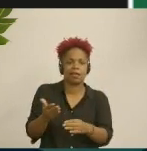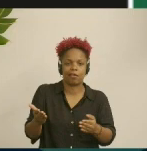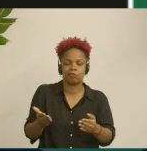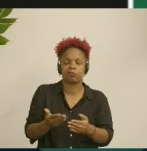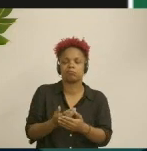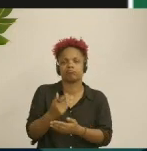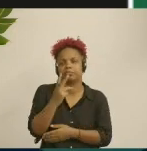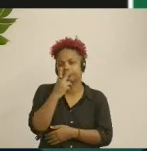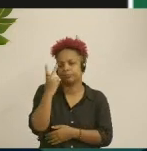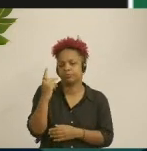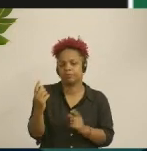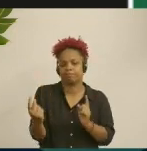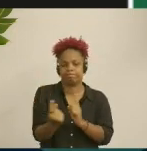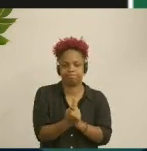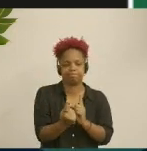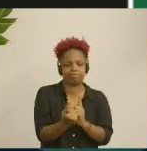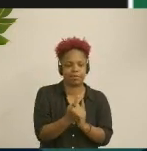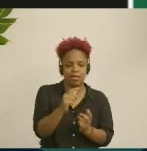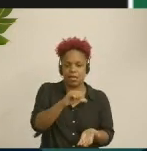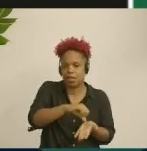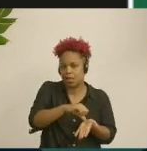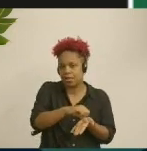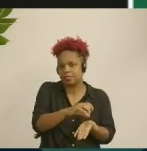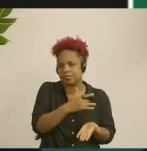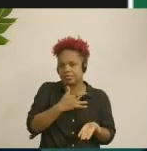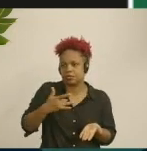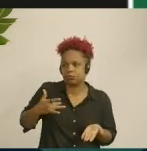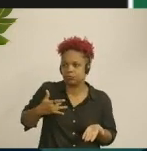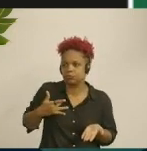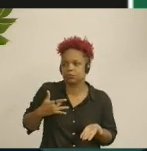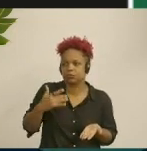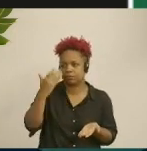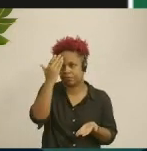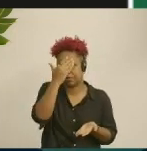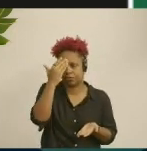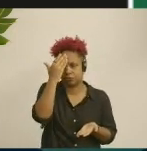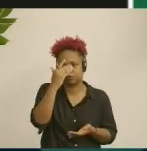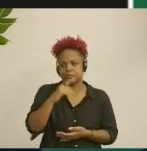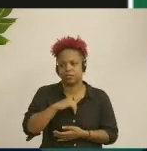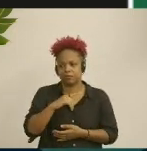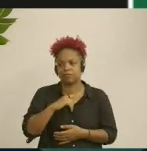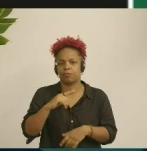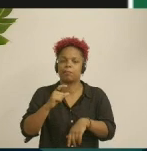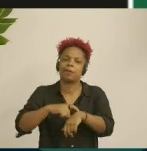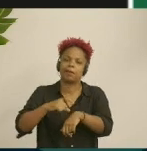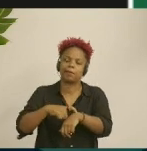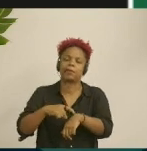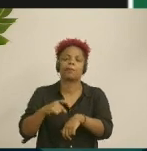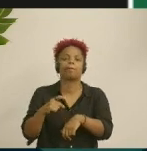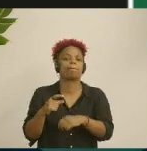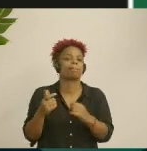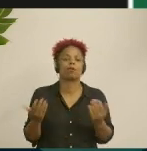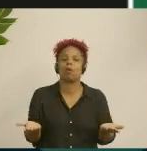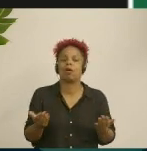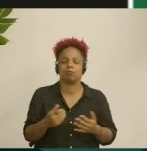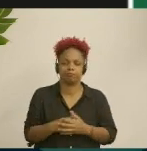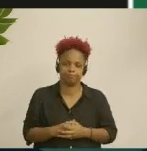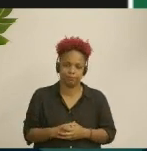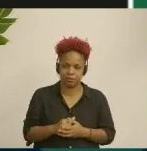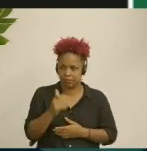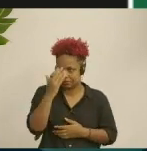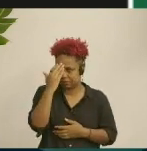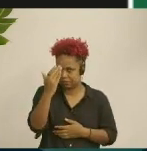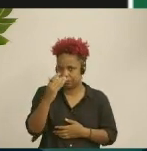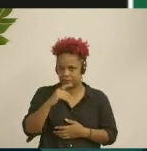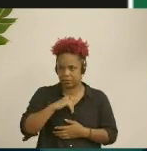world, we have the same problems. If there was time, I was about to ask you, what would be your main recommendations looking at maybe initial